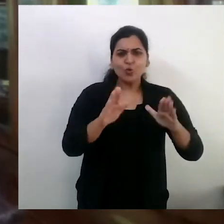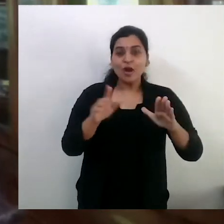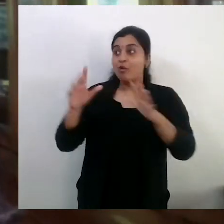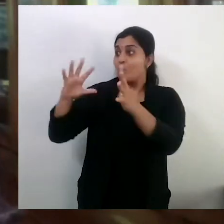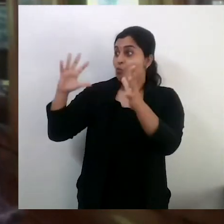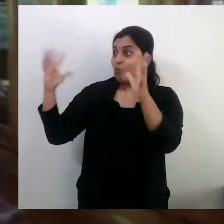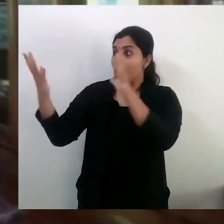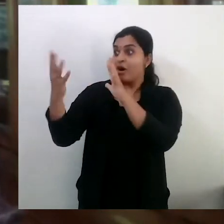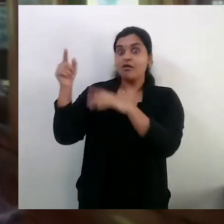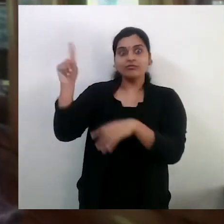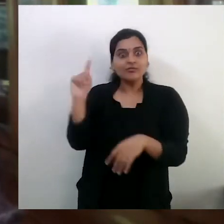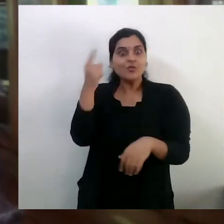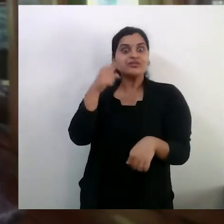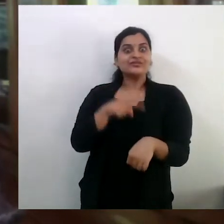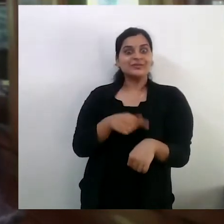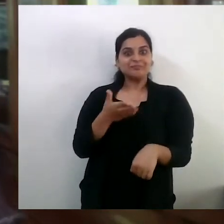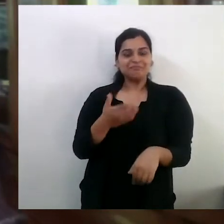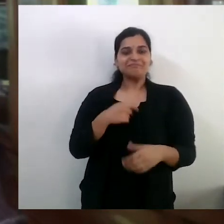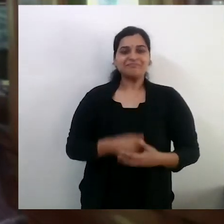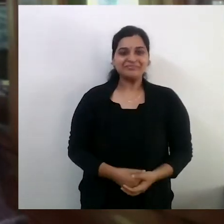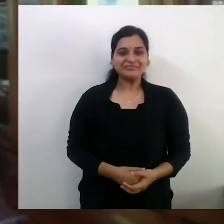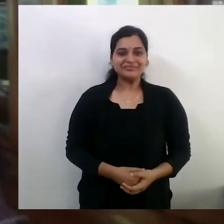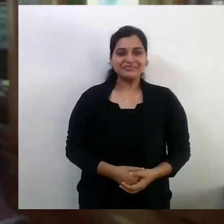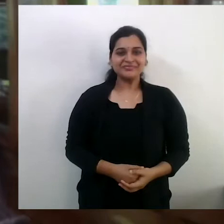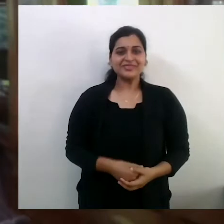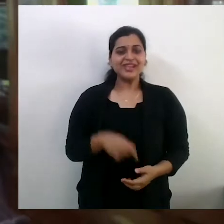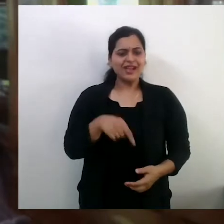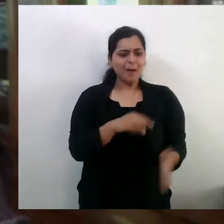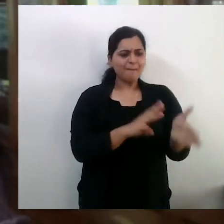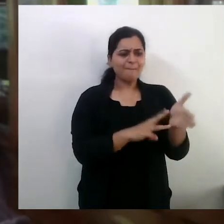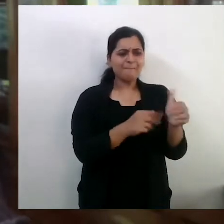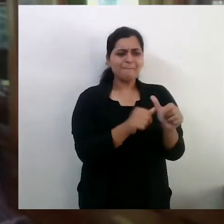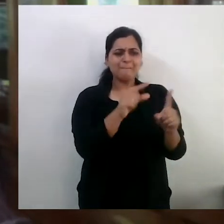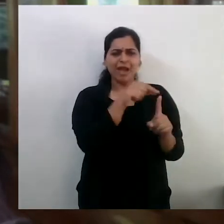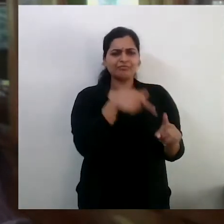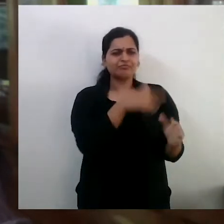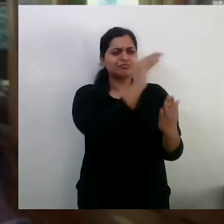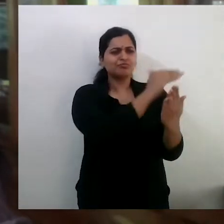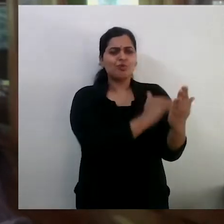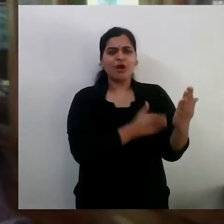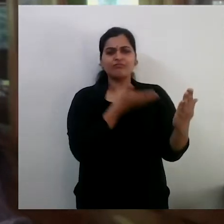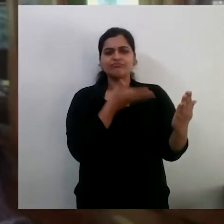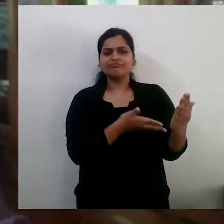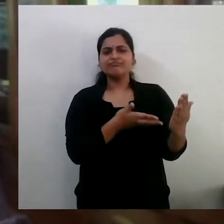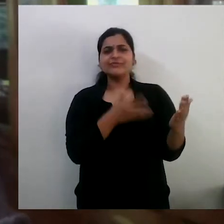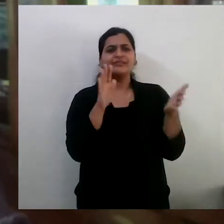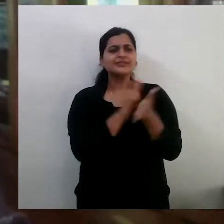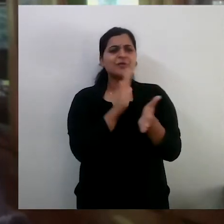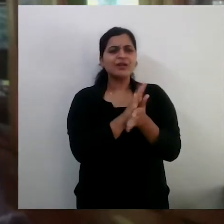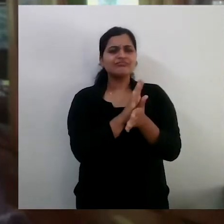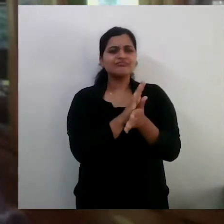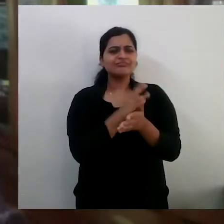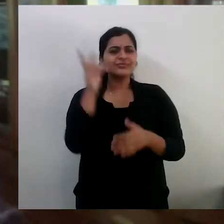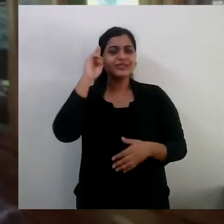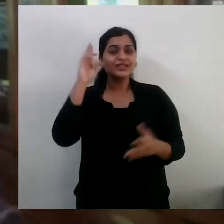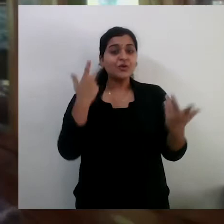the rest of the world. The reason why we are celebrating this event is